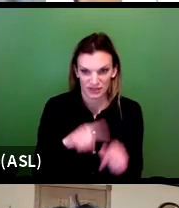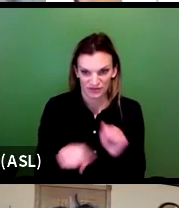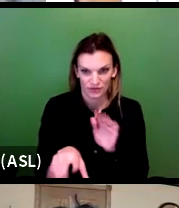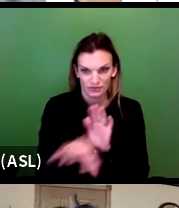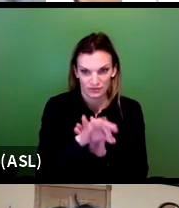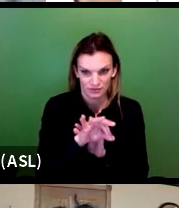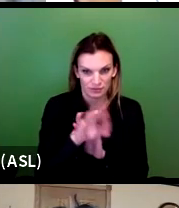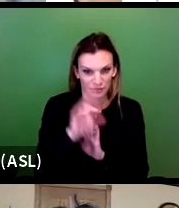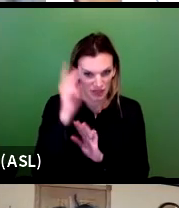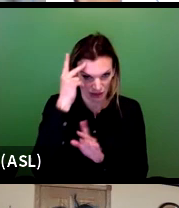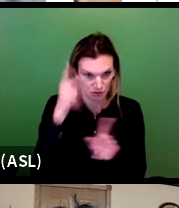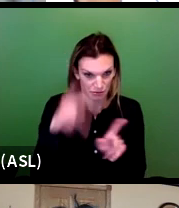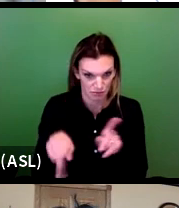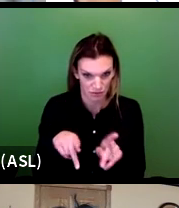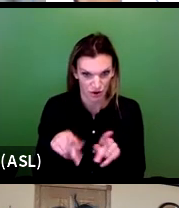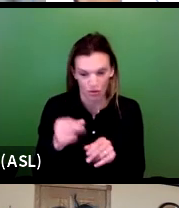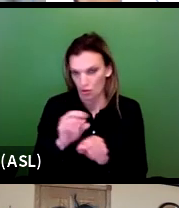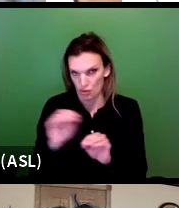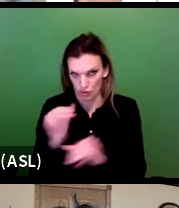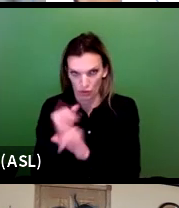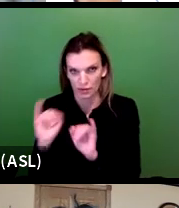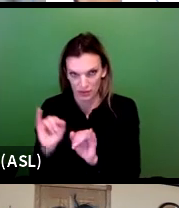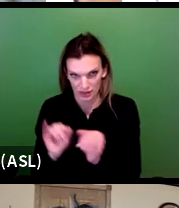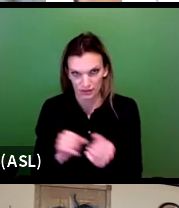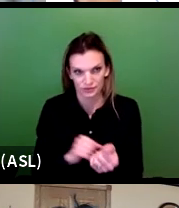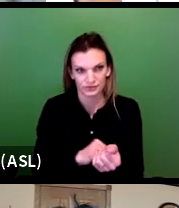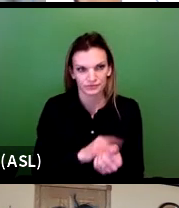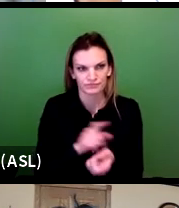non-party, and specifically for the